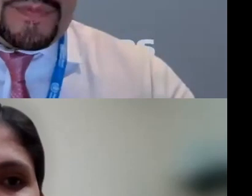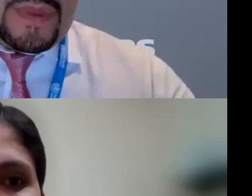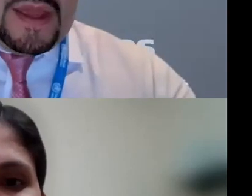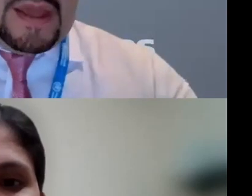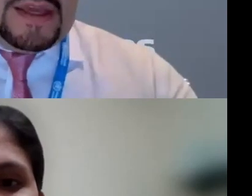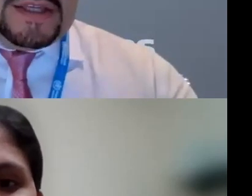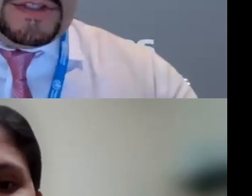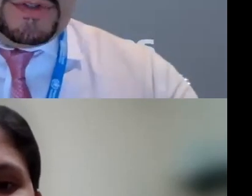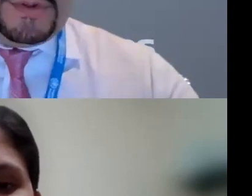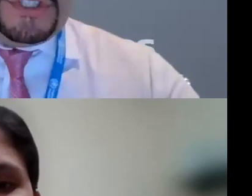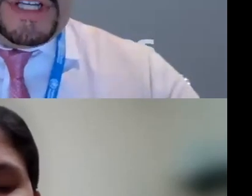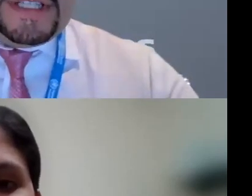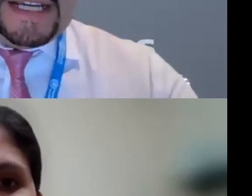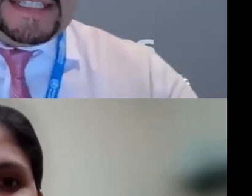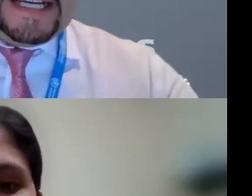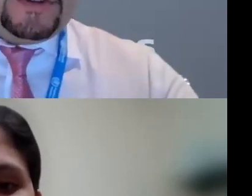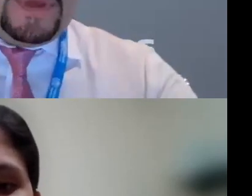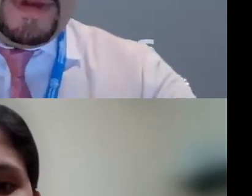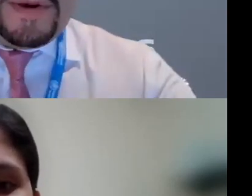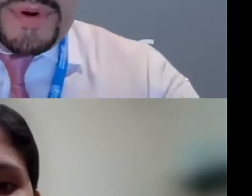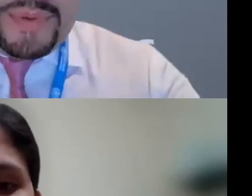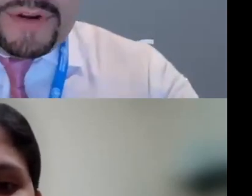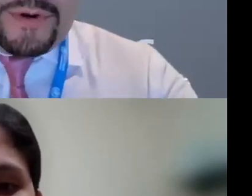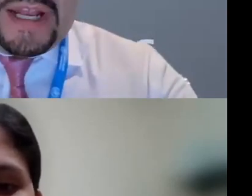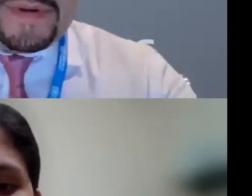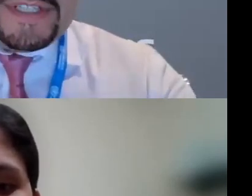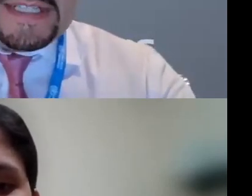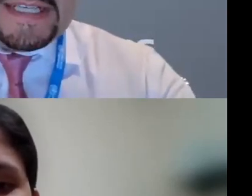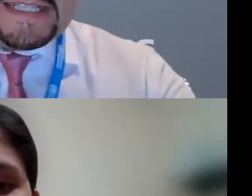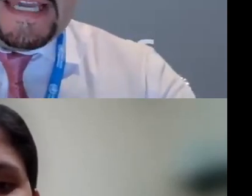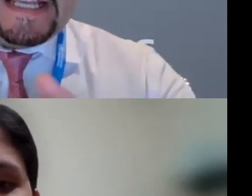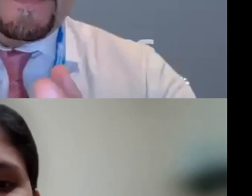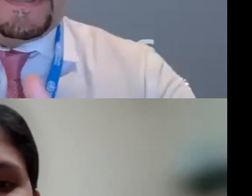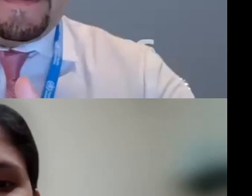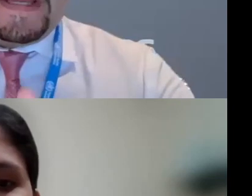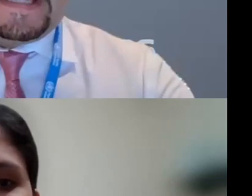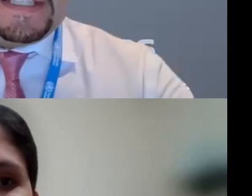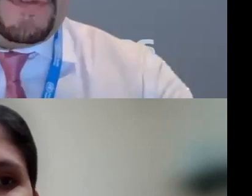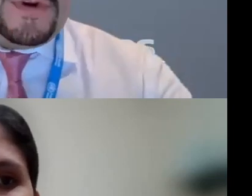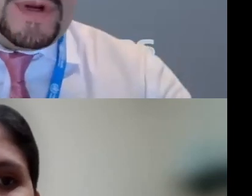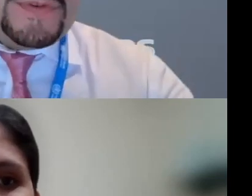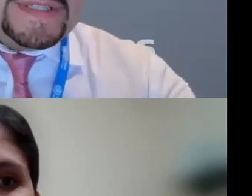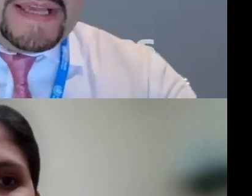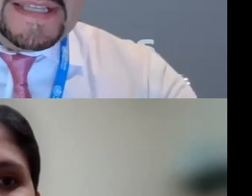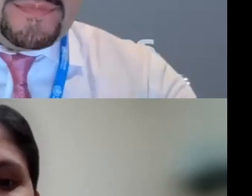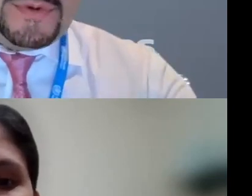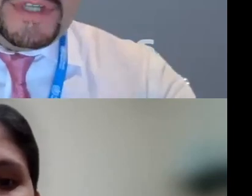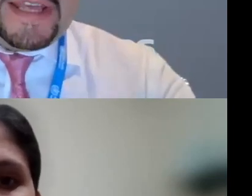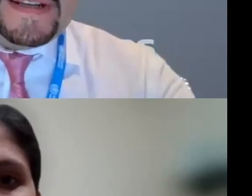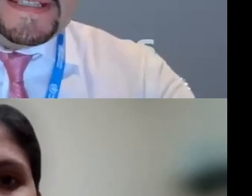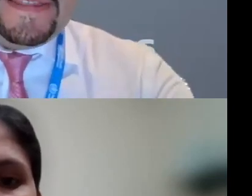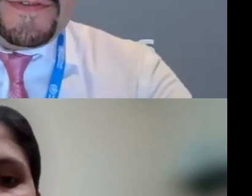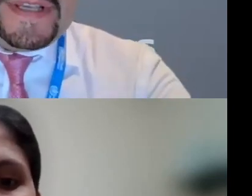to share that to be better prepared for health emergencies, it is fundamental to follow a risk-based